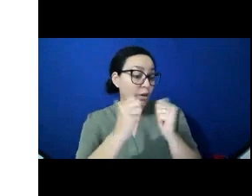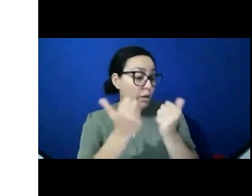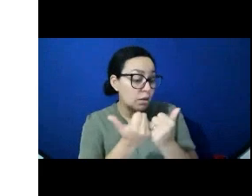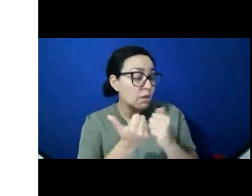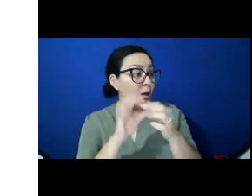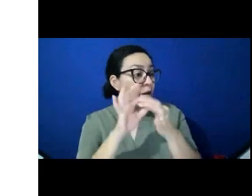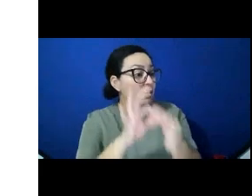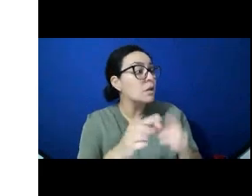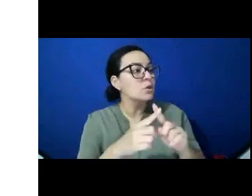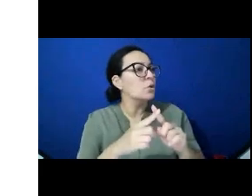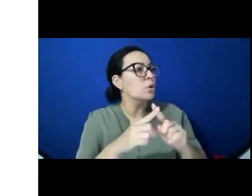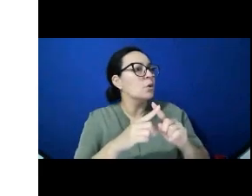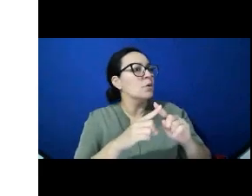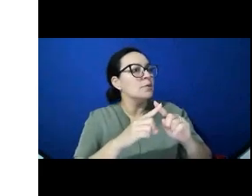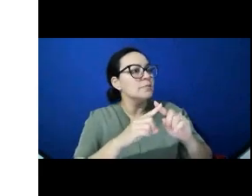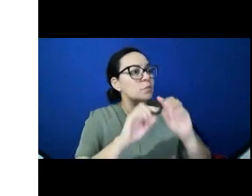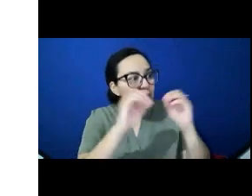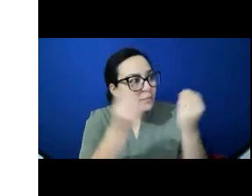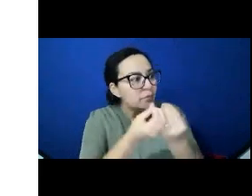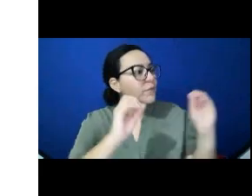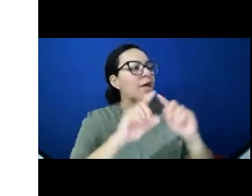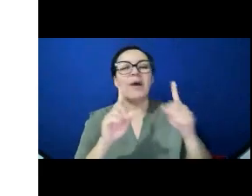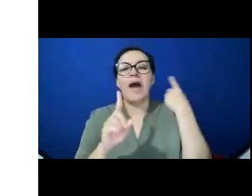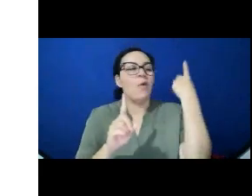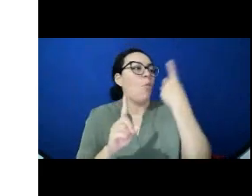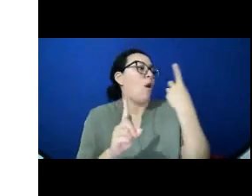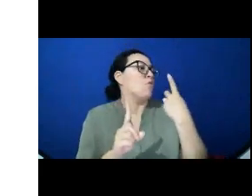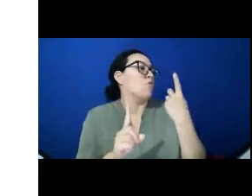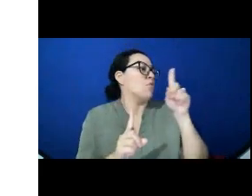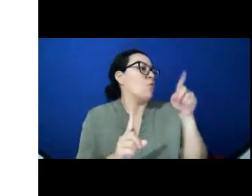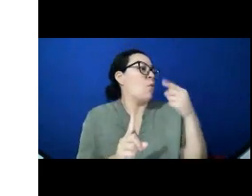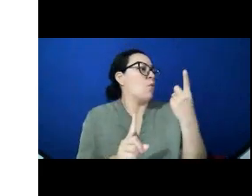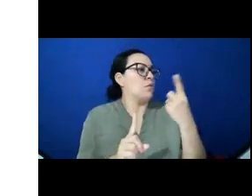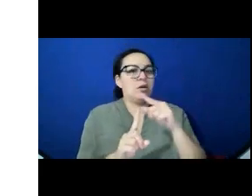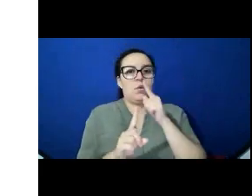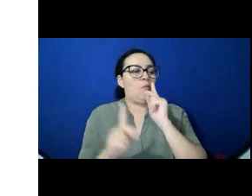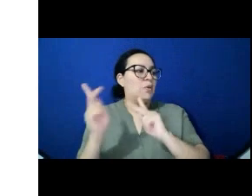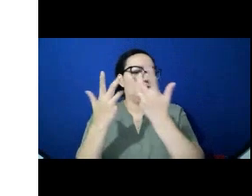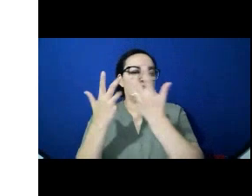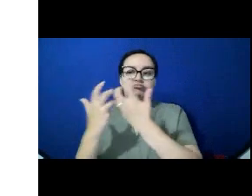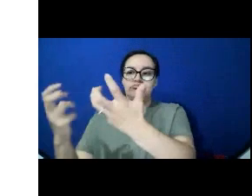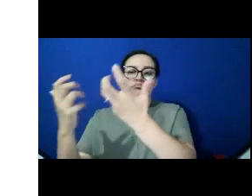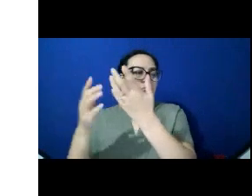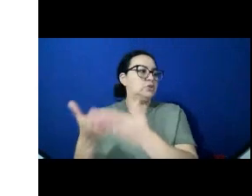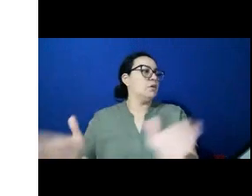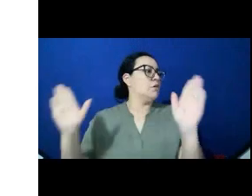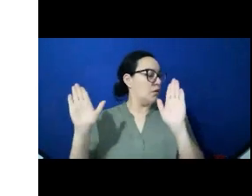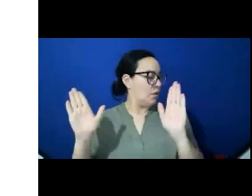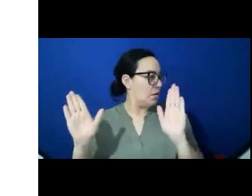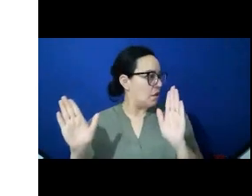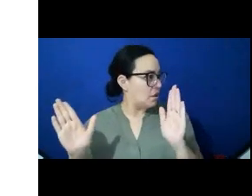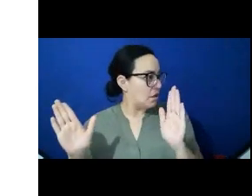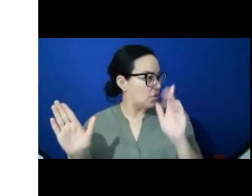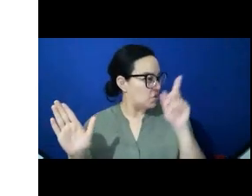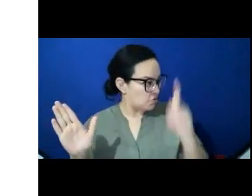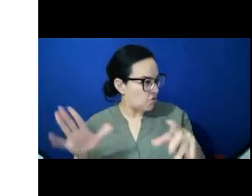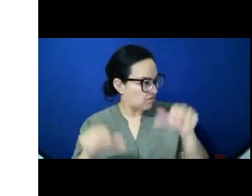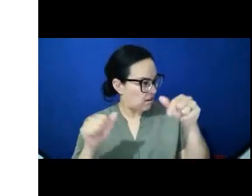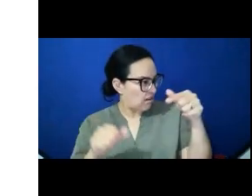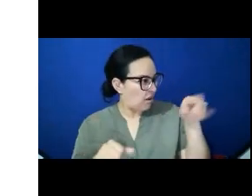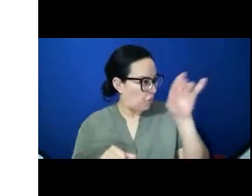sense, but I wonder about that group. Good point. It's a good point, and we definitely debated it for a